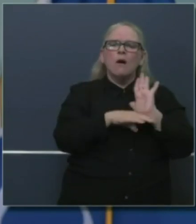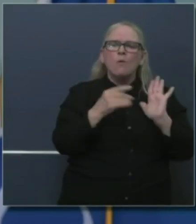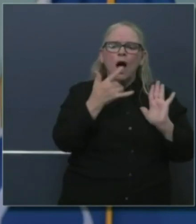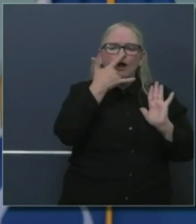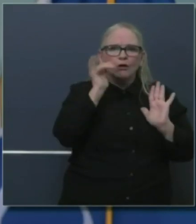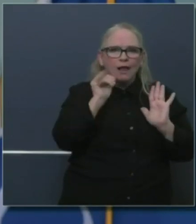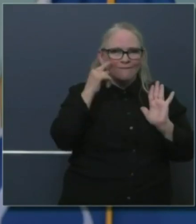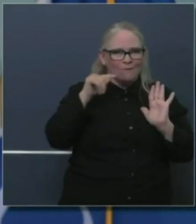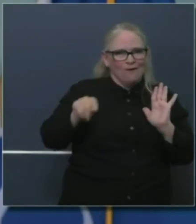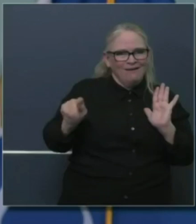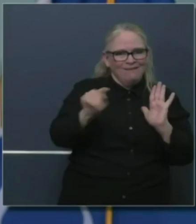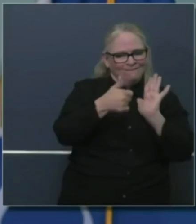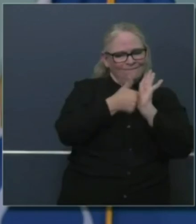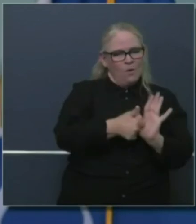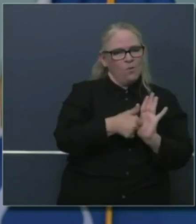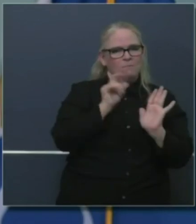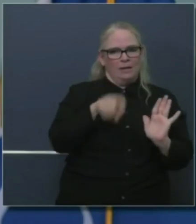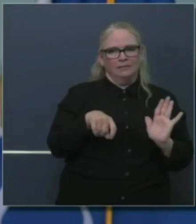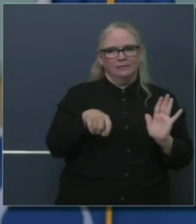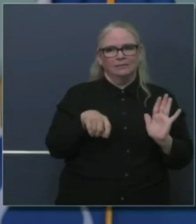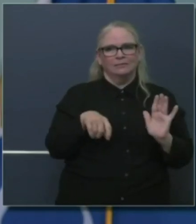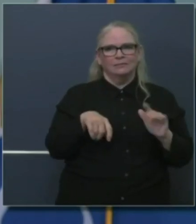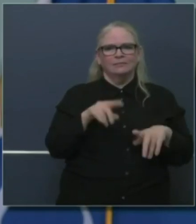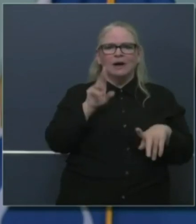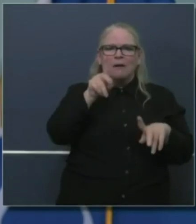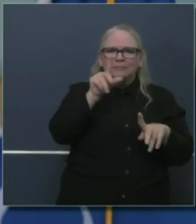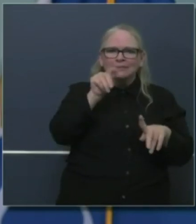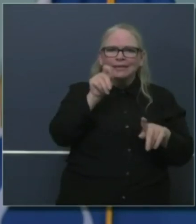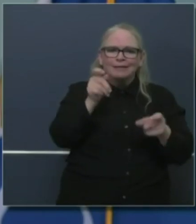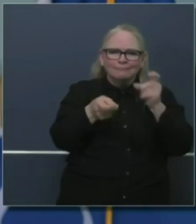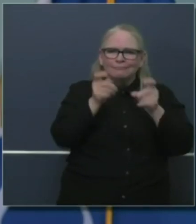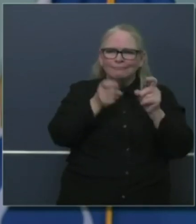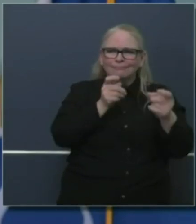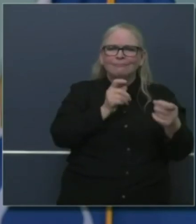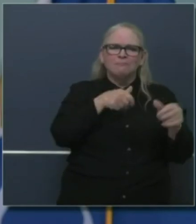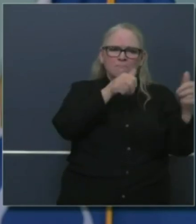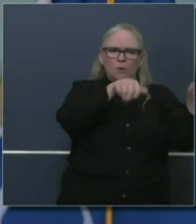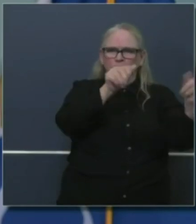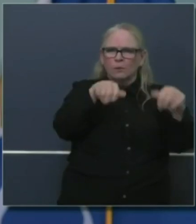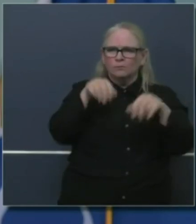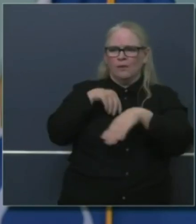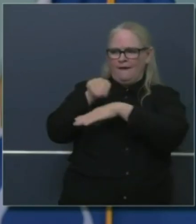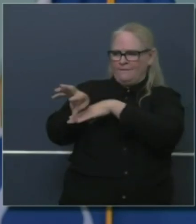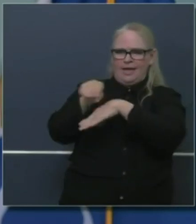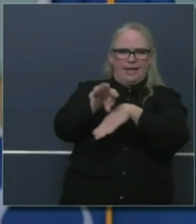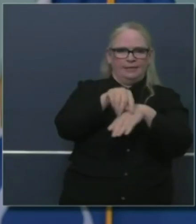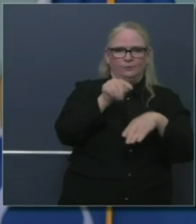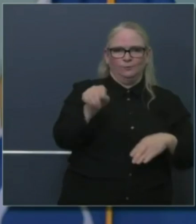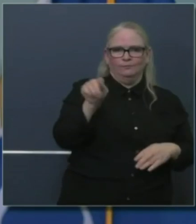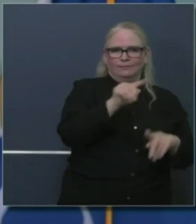been updated. And then as we move into the second phase, we're putting that guidance out. It's up right now on the